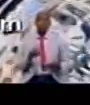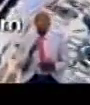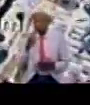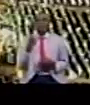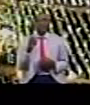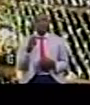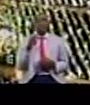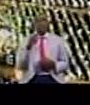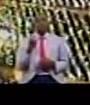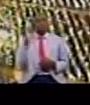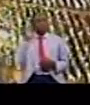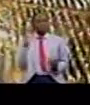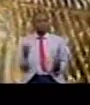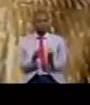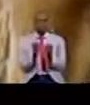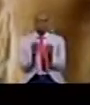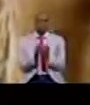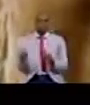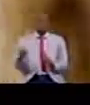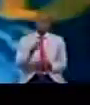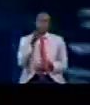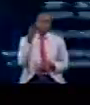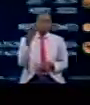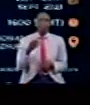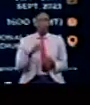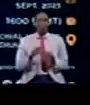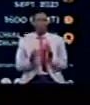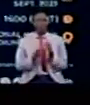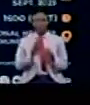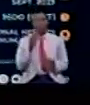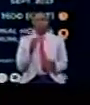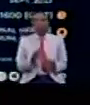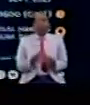great things you'll be doing. Father, you are